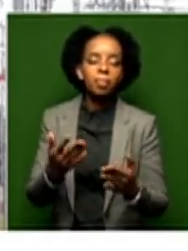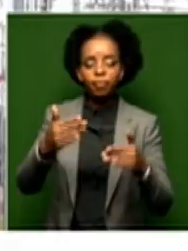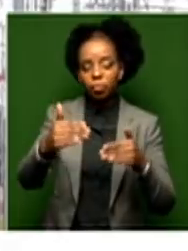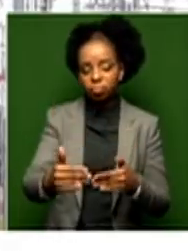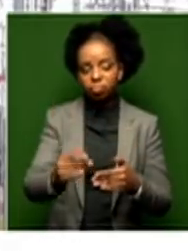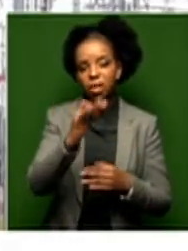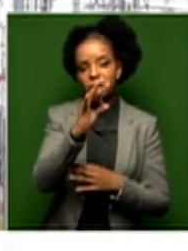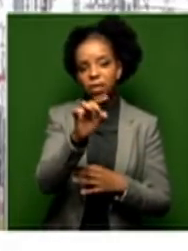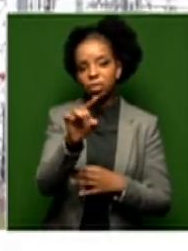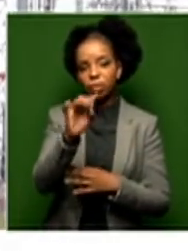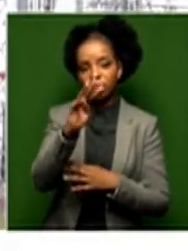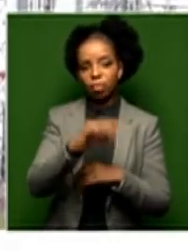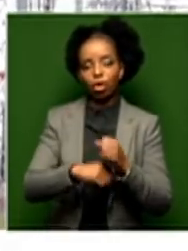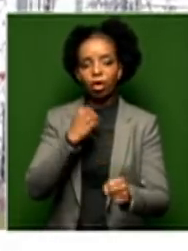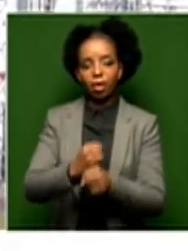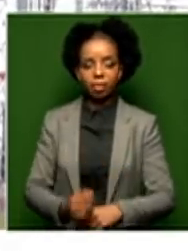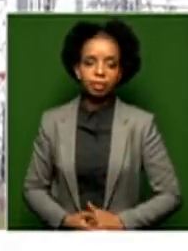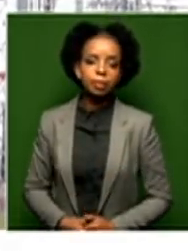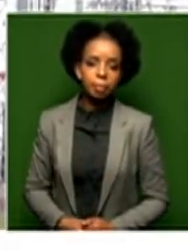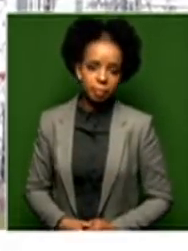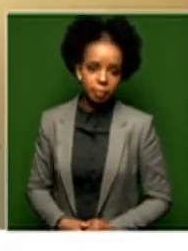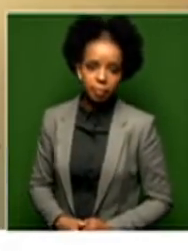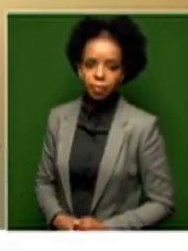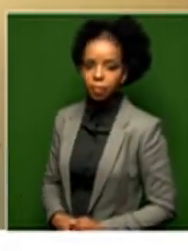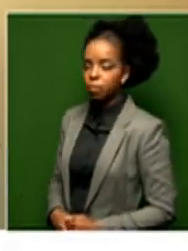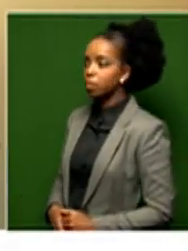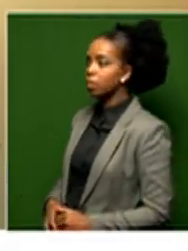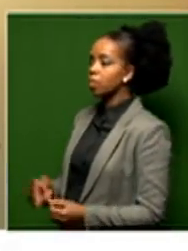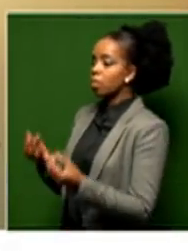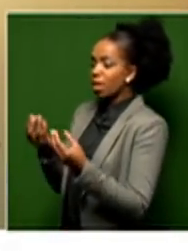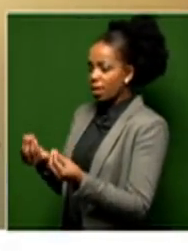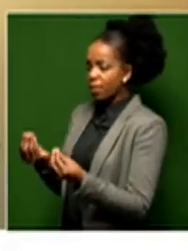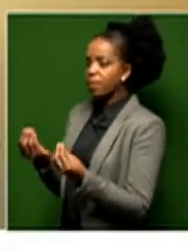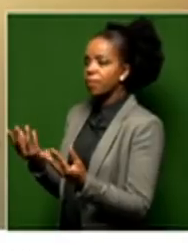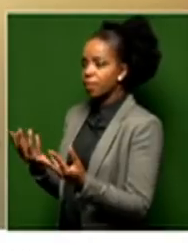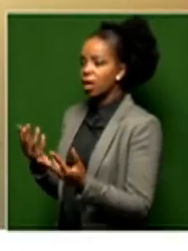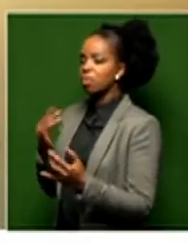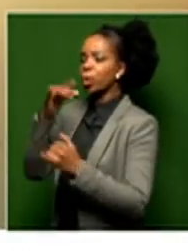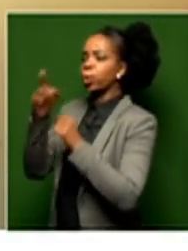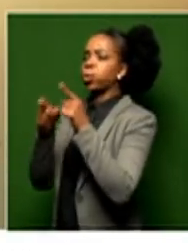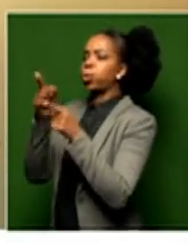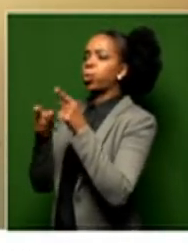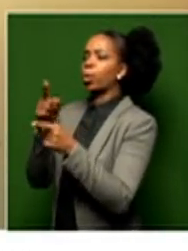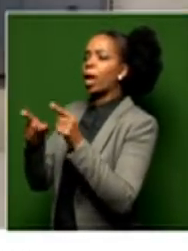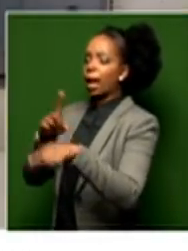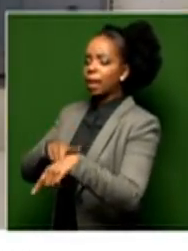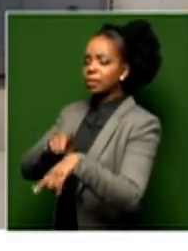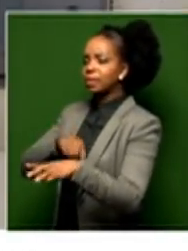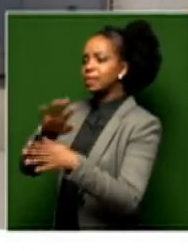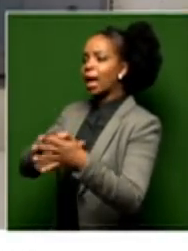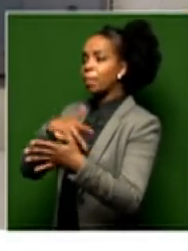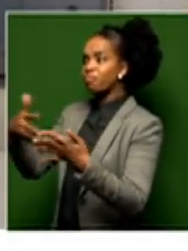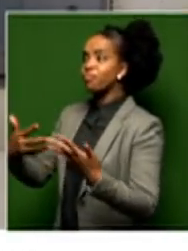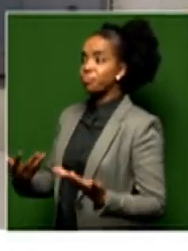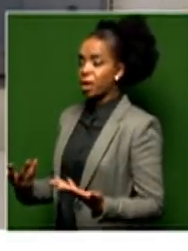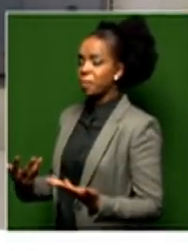time. So there has, of course, been criticism about the timeframes and how long this will take,